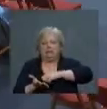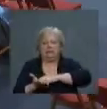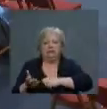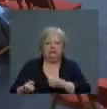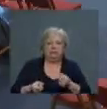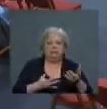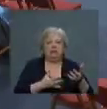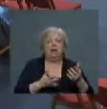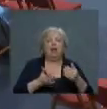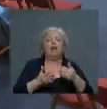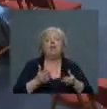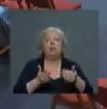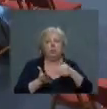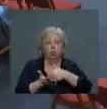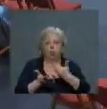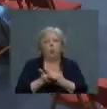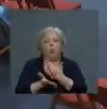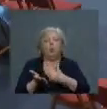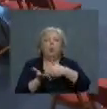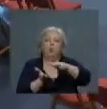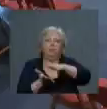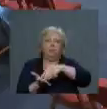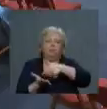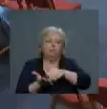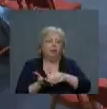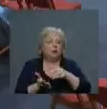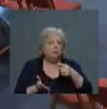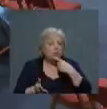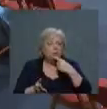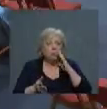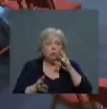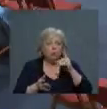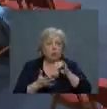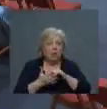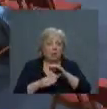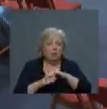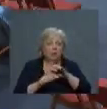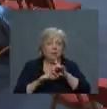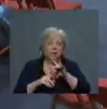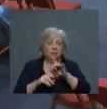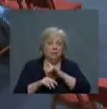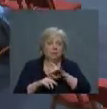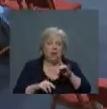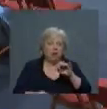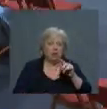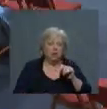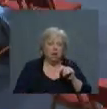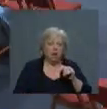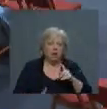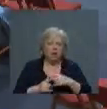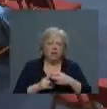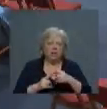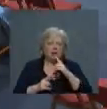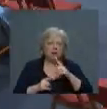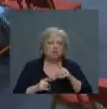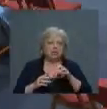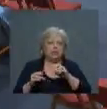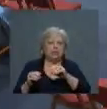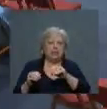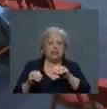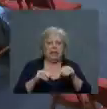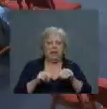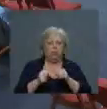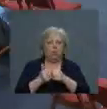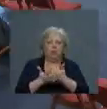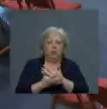believe you all have said that you're also going to do that on that vacant lot that's not yes. part of this project. We have to. And then just seed it with